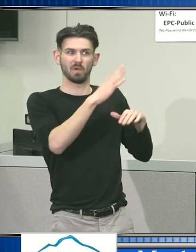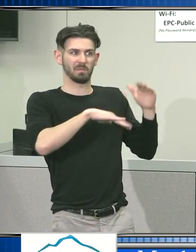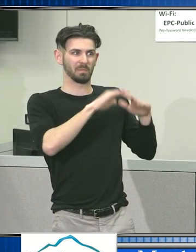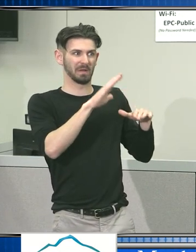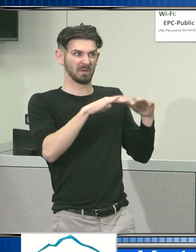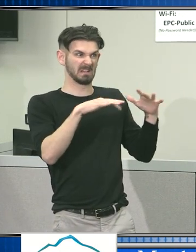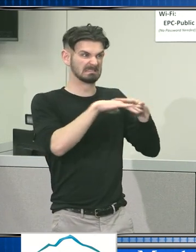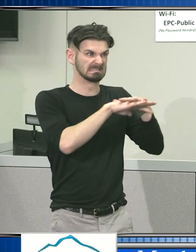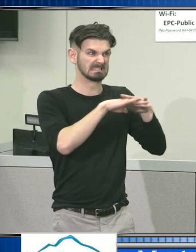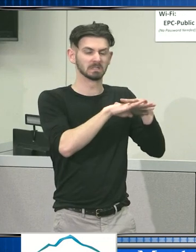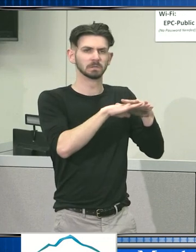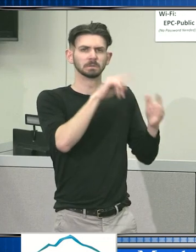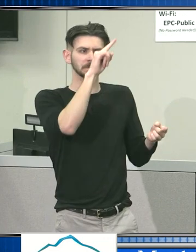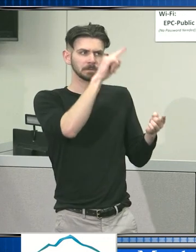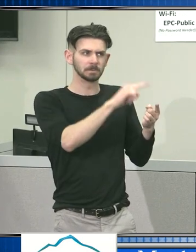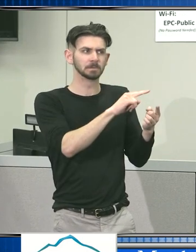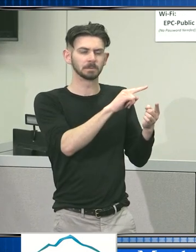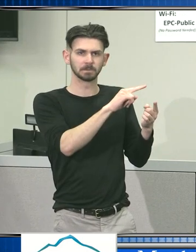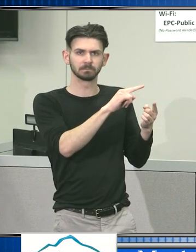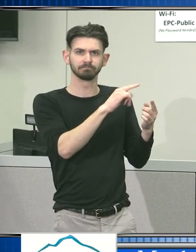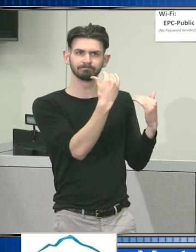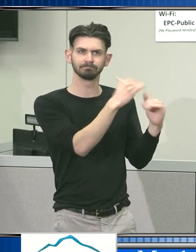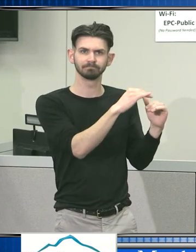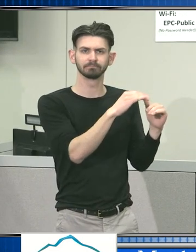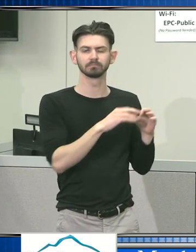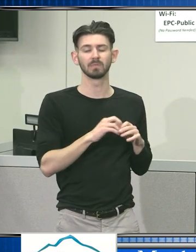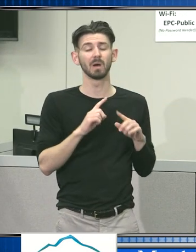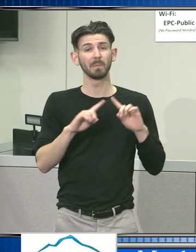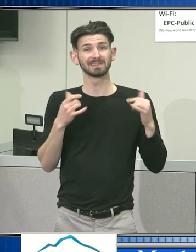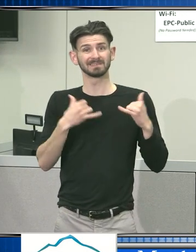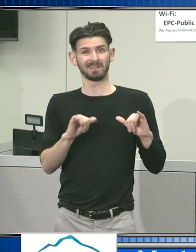open for business here. I can't stress that enough. You know, it's